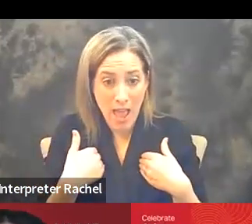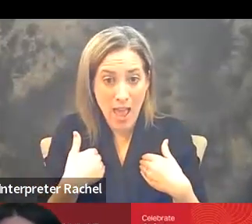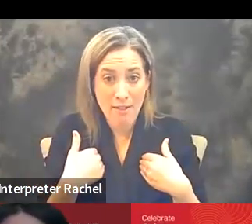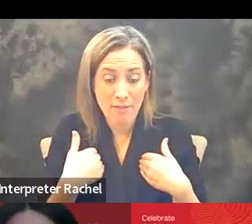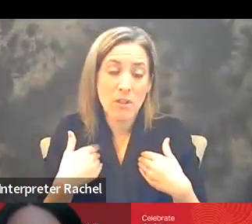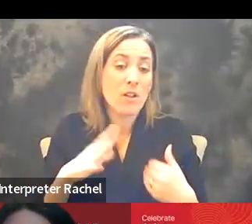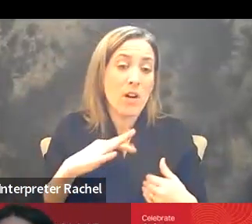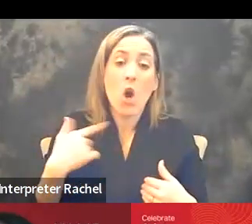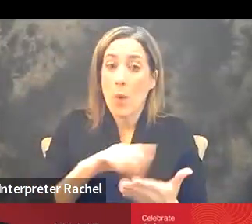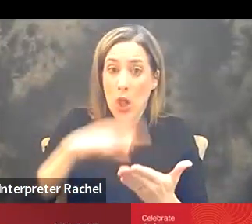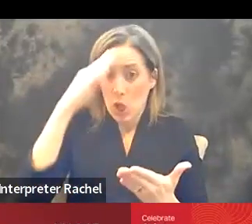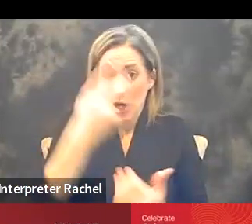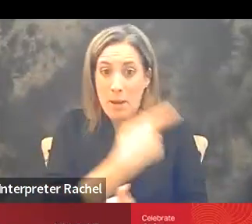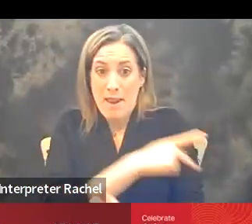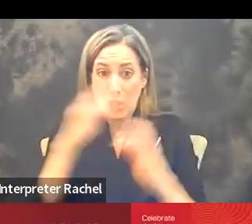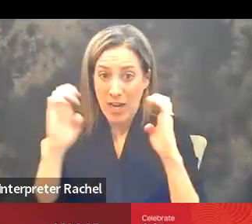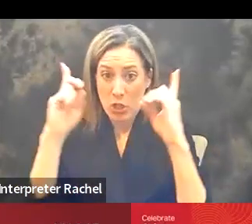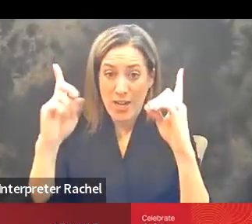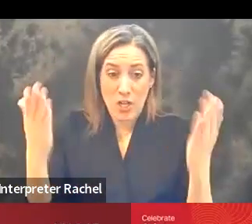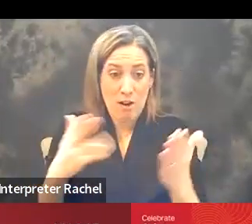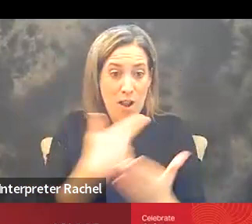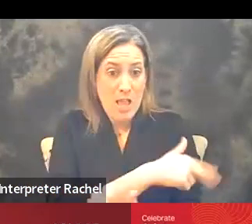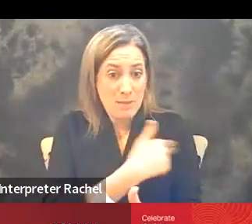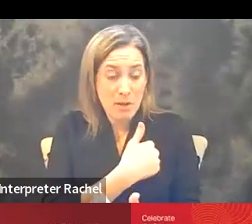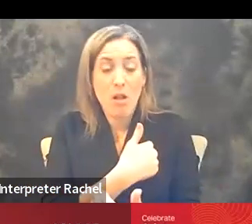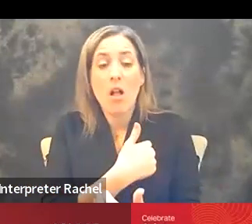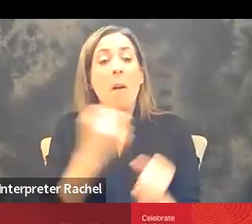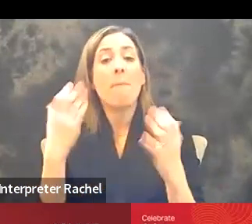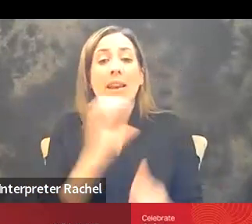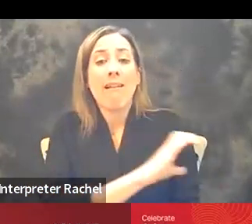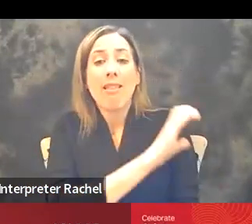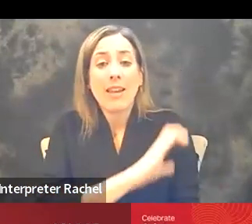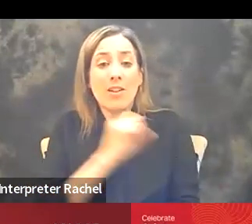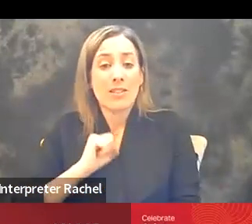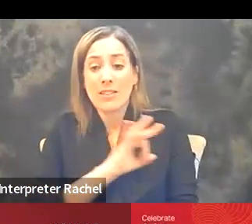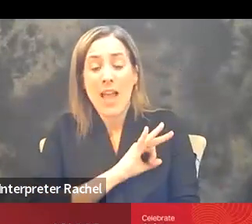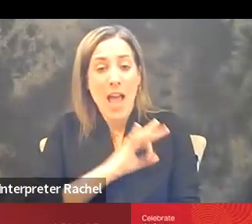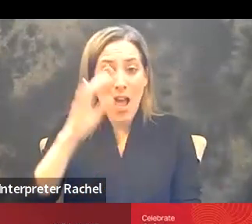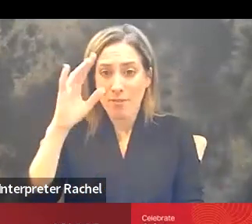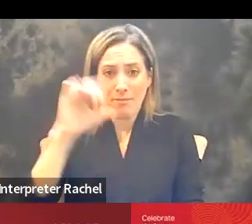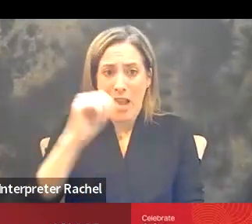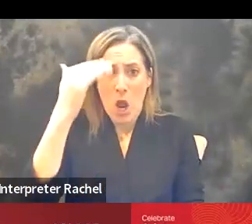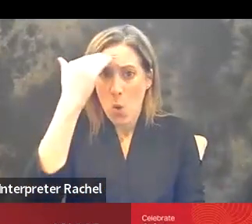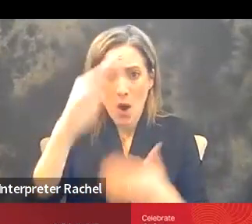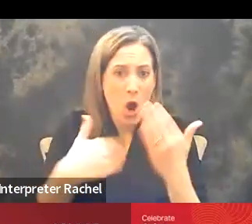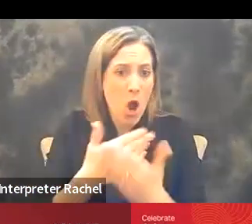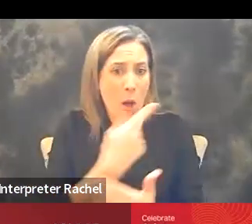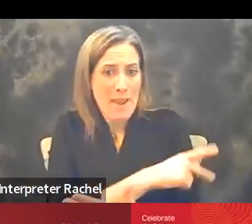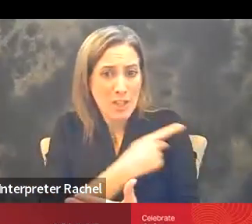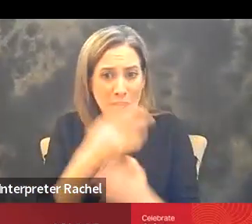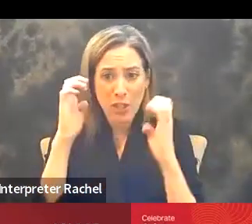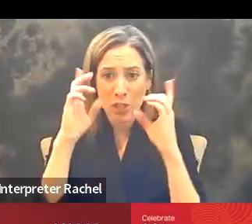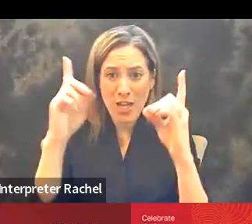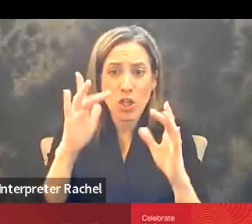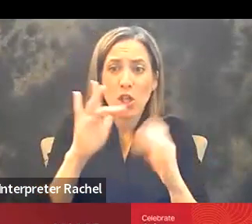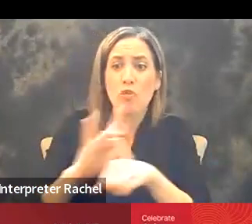our work in patient ed at the hospital that many clinical staff are not aware of all the patient education resources that your